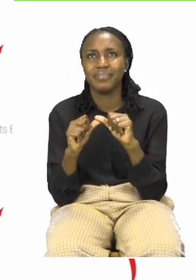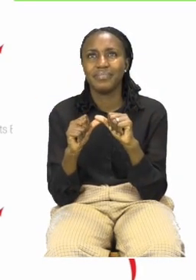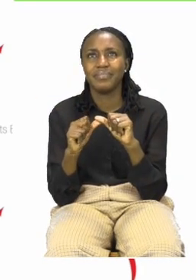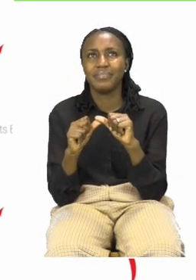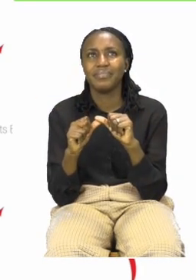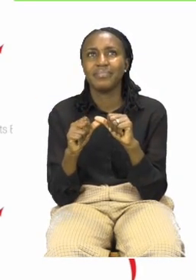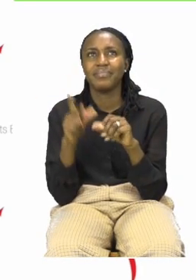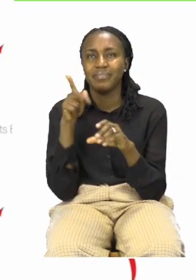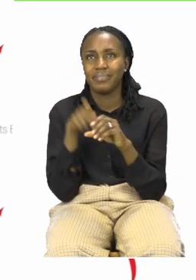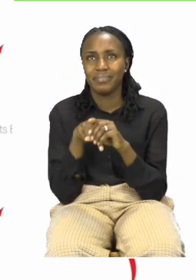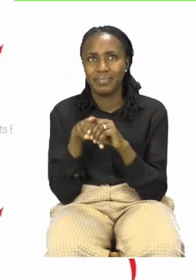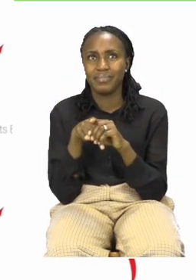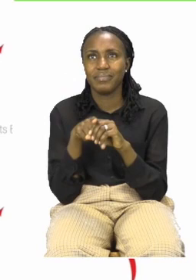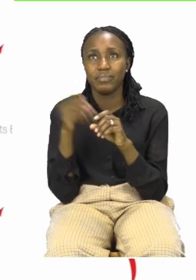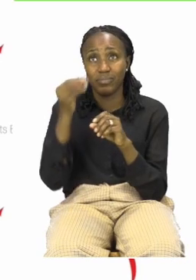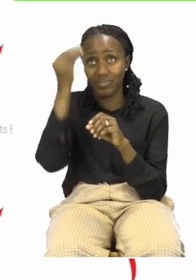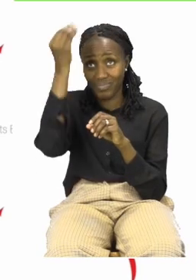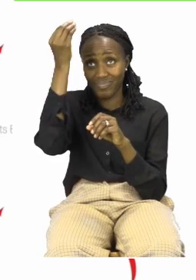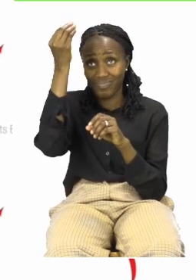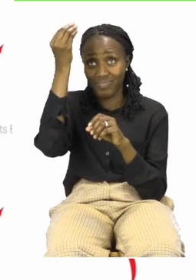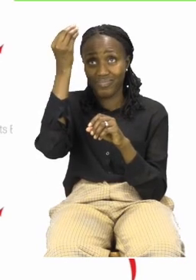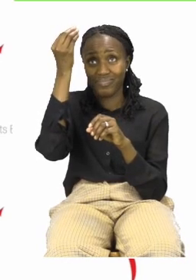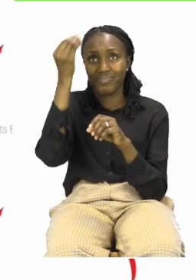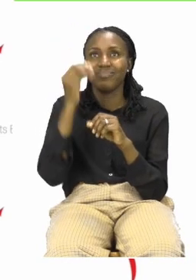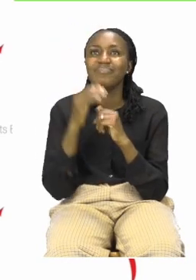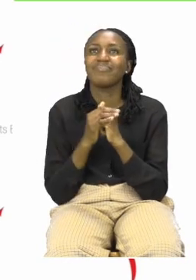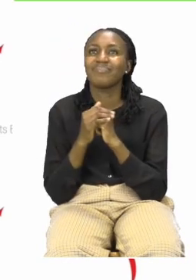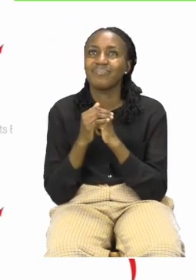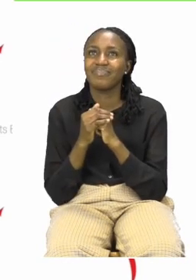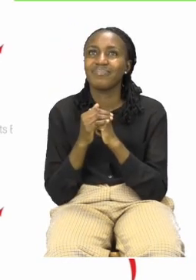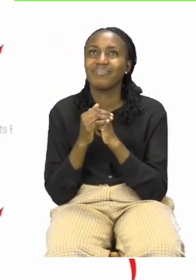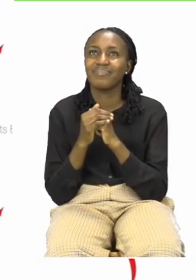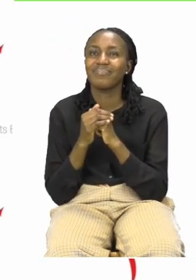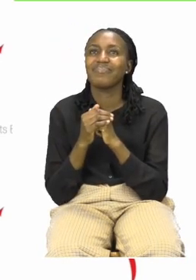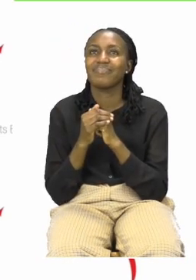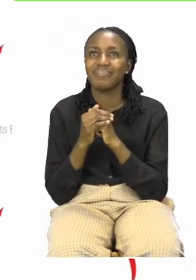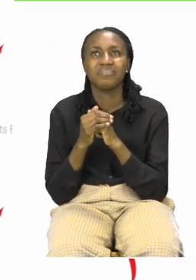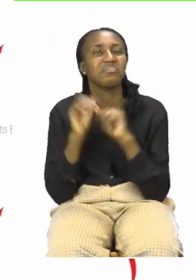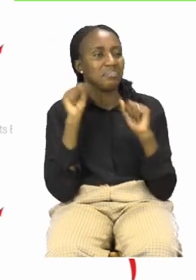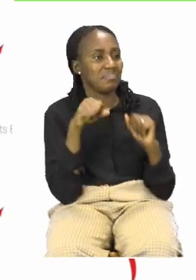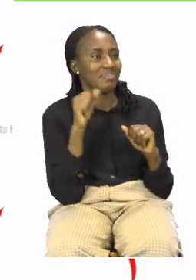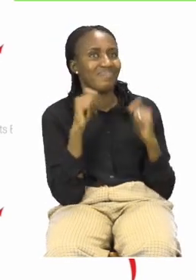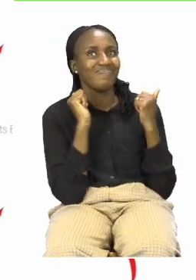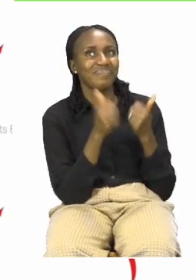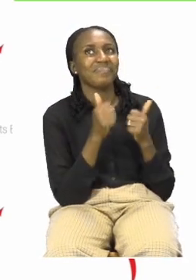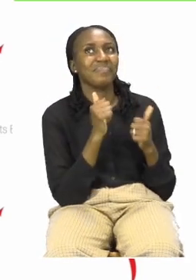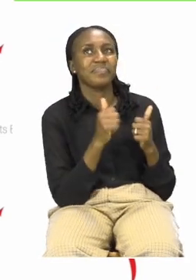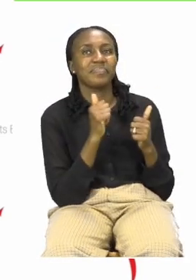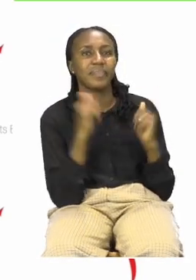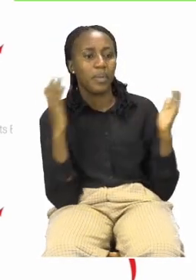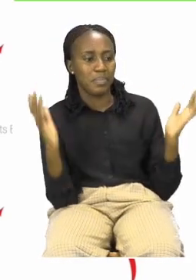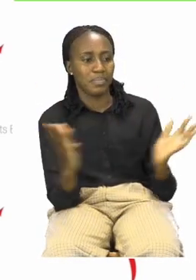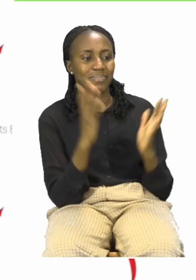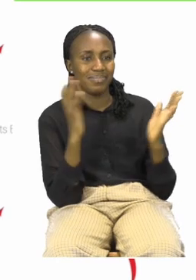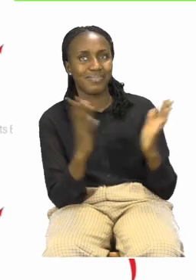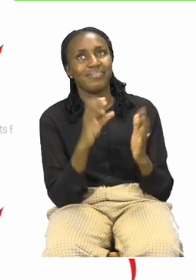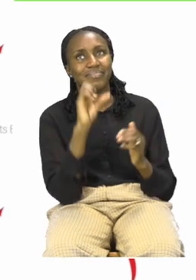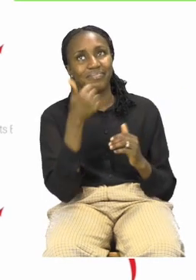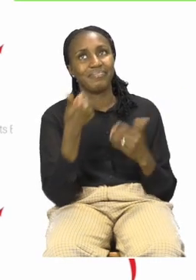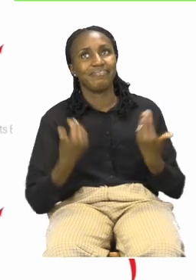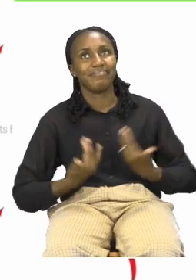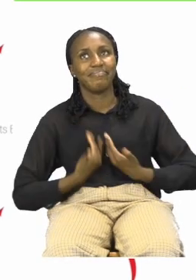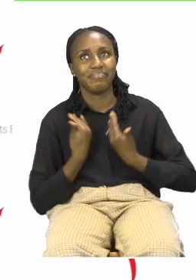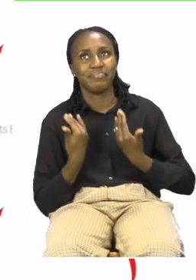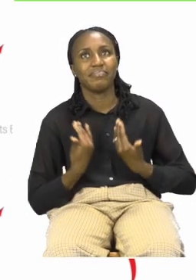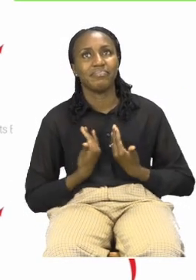PGA senior event, in the senior. These are the kind of guys that you need Absolutely. to encourage and motivate. Yes.